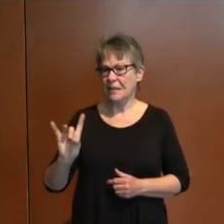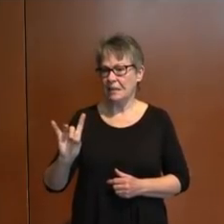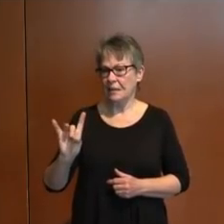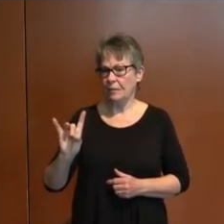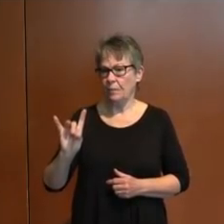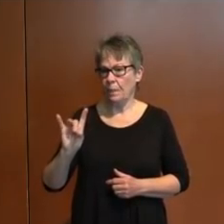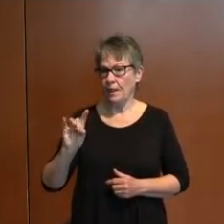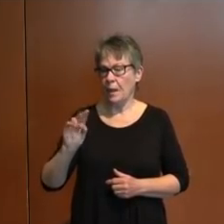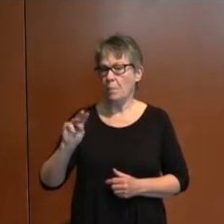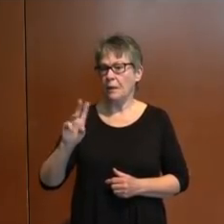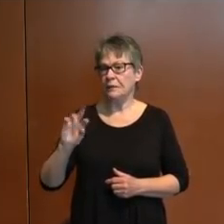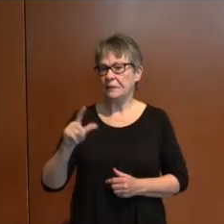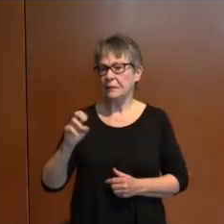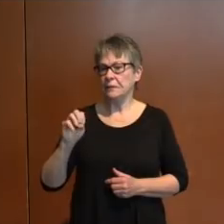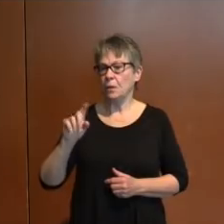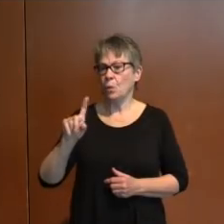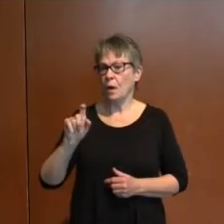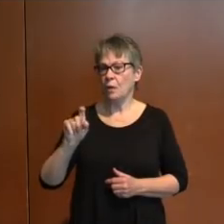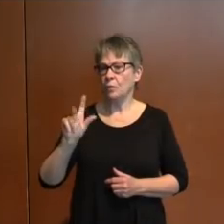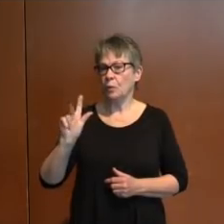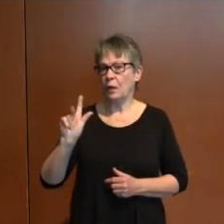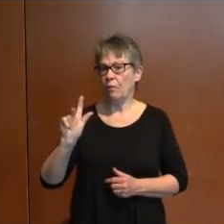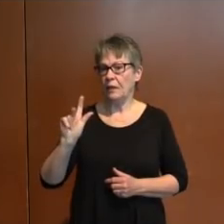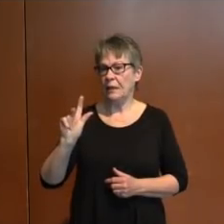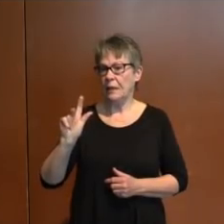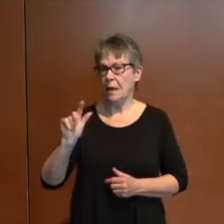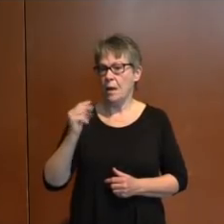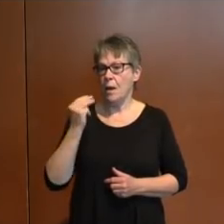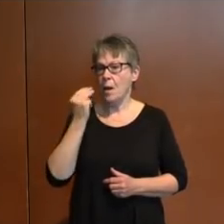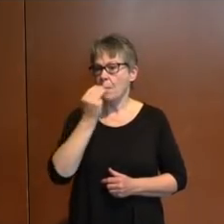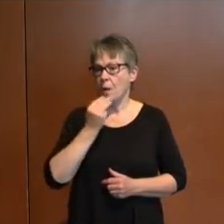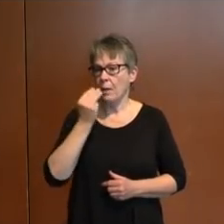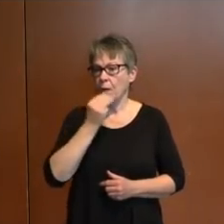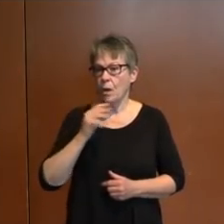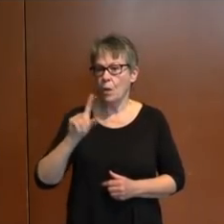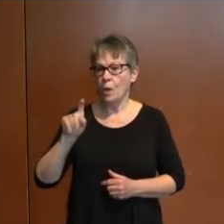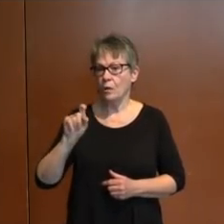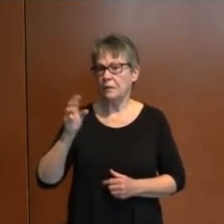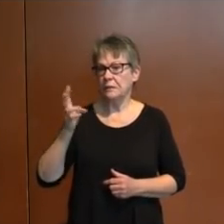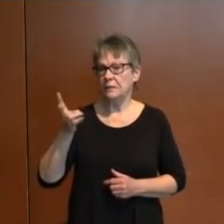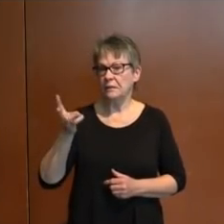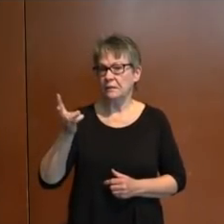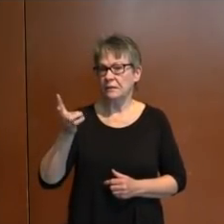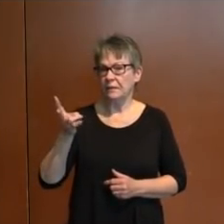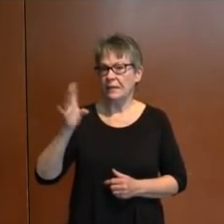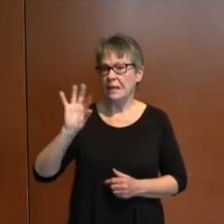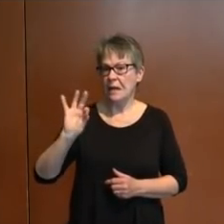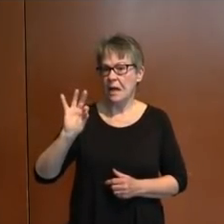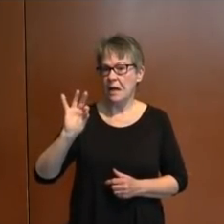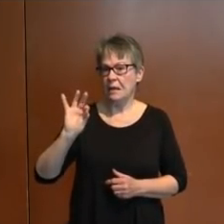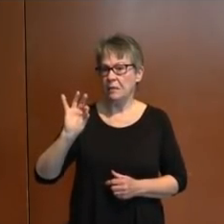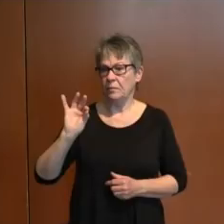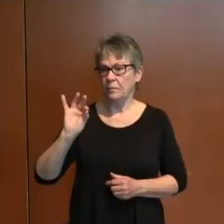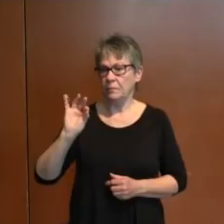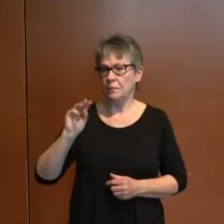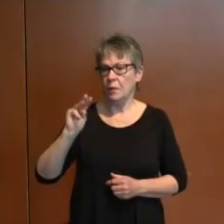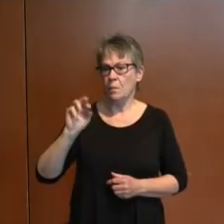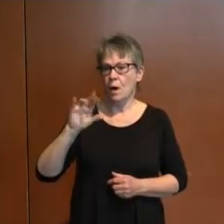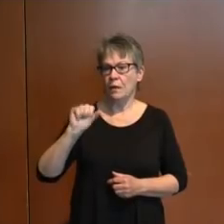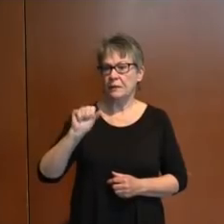183. Monmouth, 179. Morris 64,